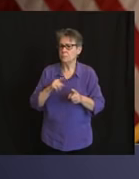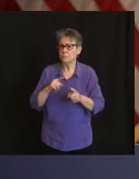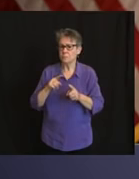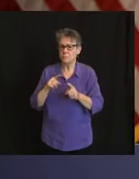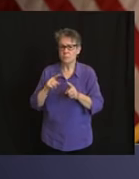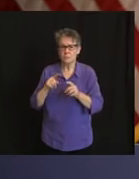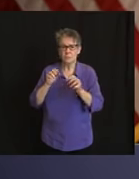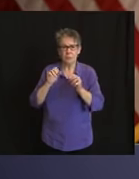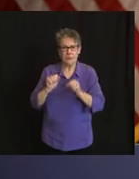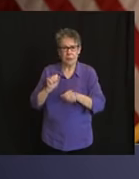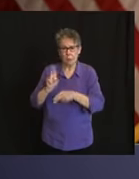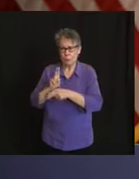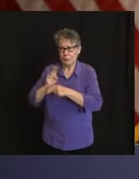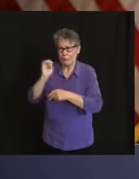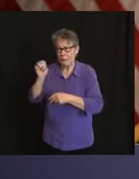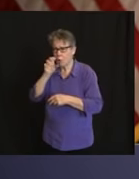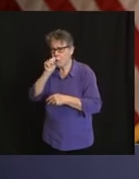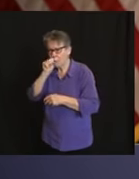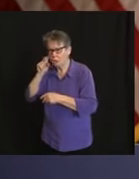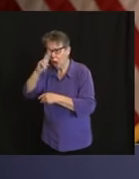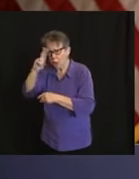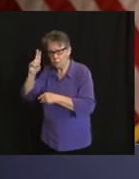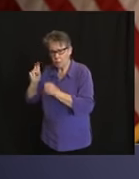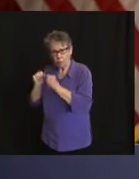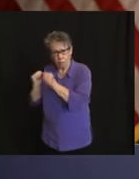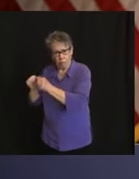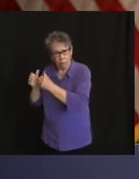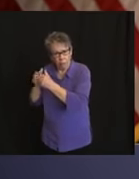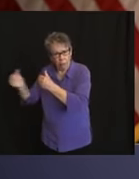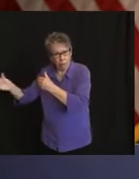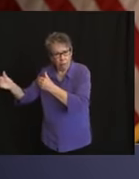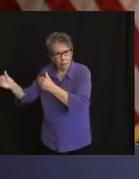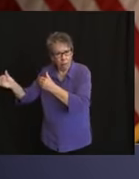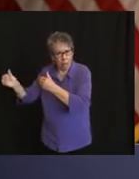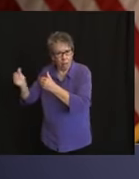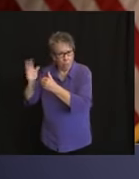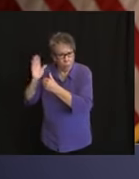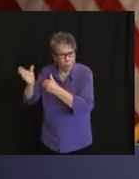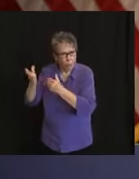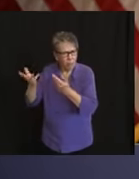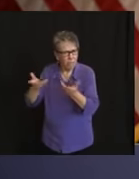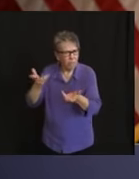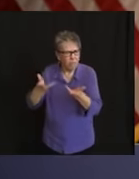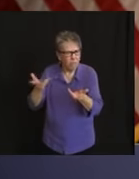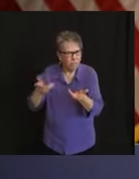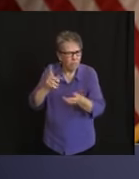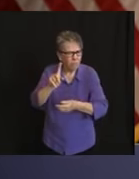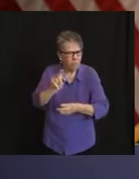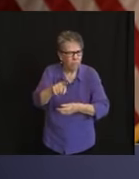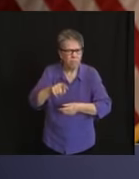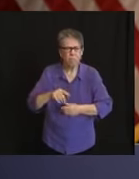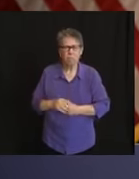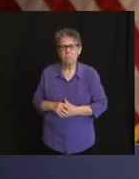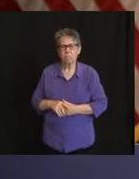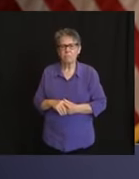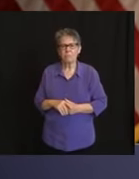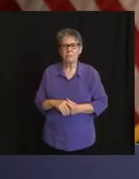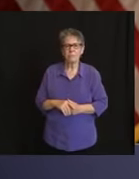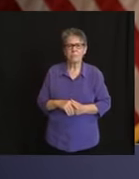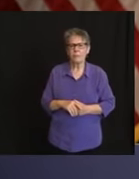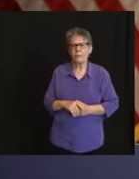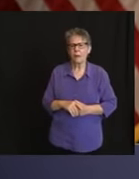And I don't think I called him un-American. If I did, I'm not sure I'd take it back, but I don't think I call that. It's